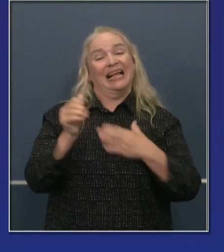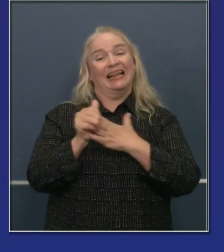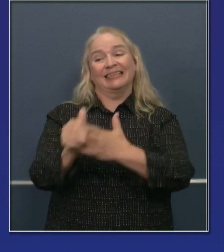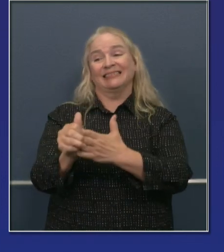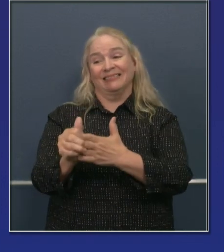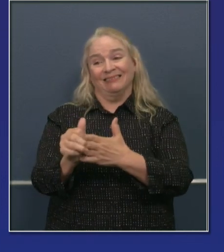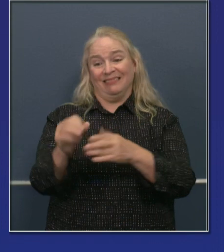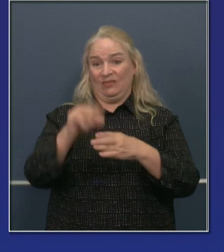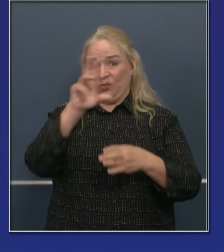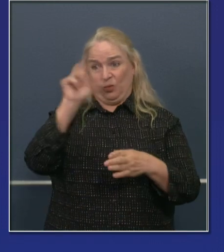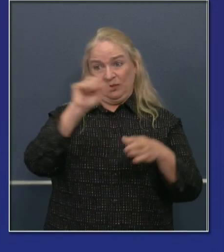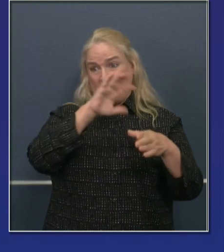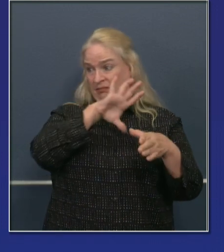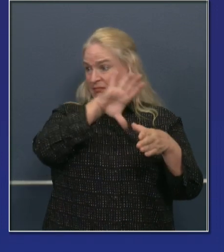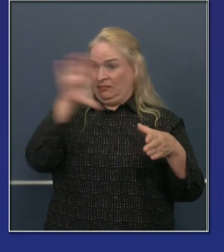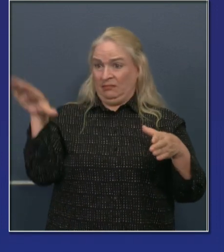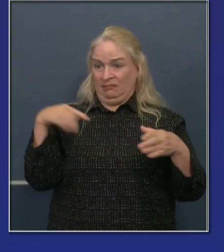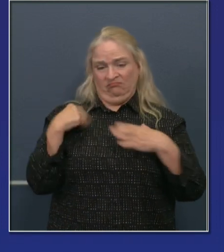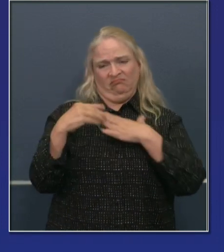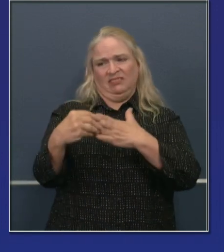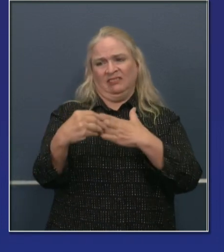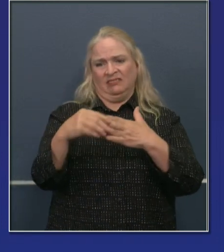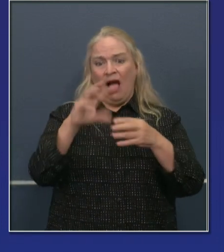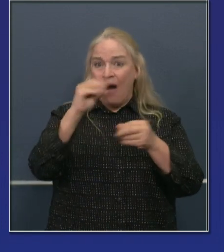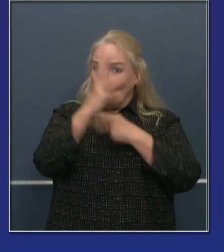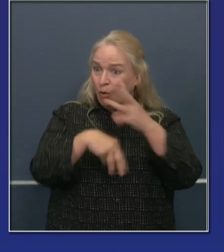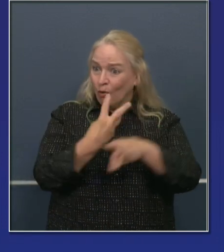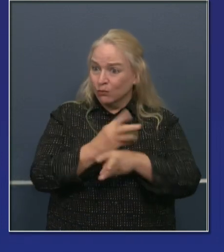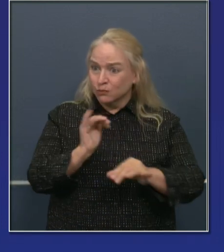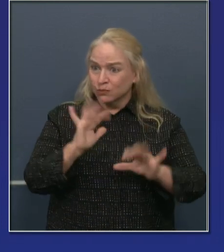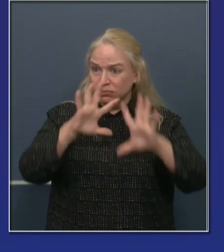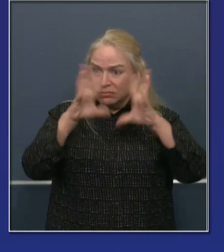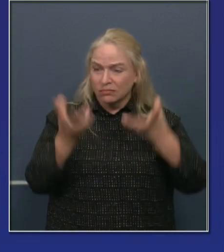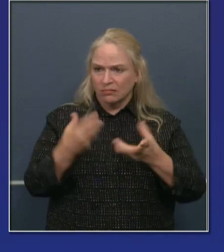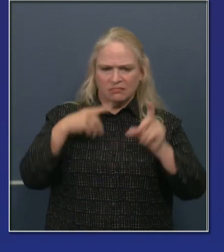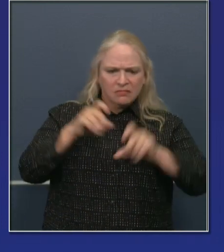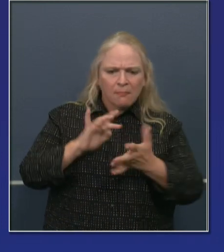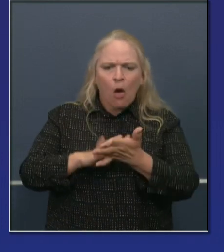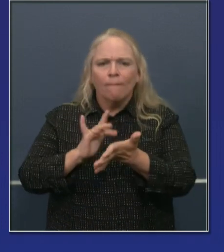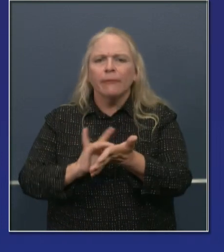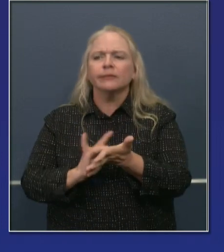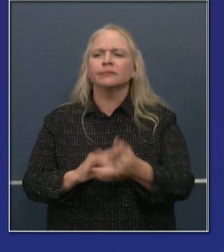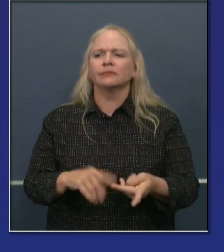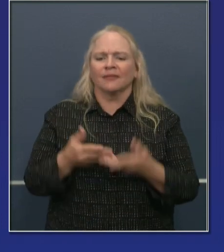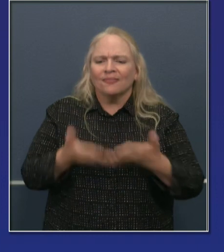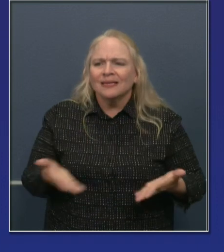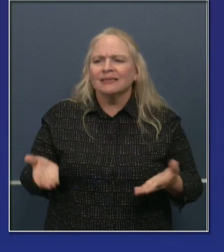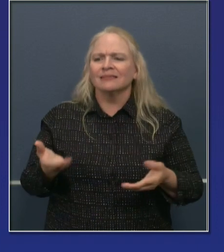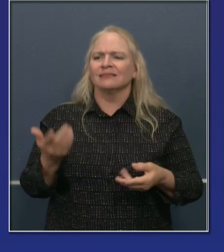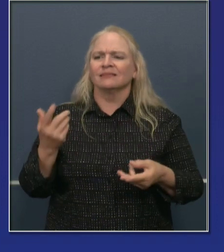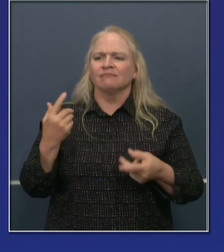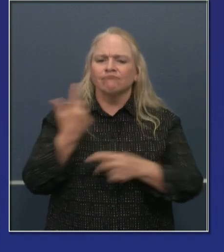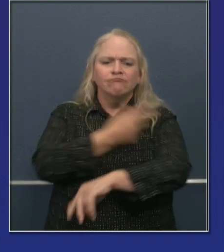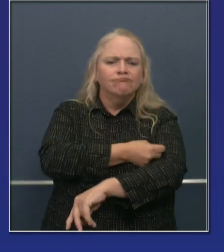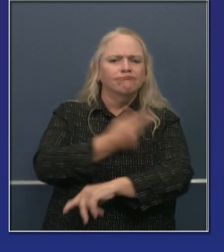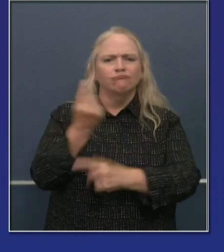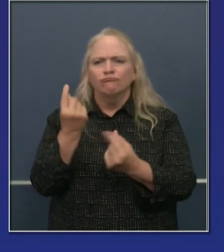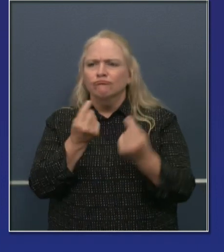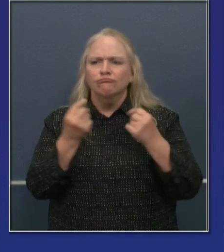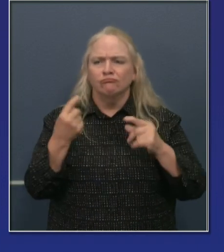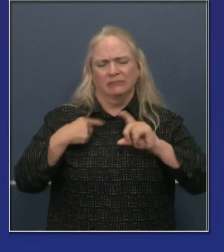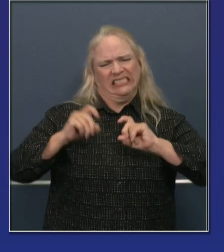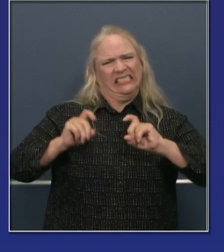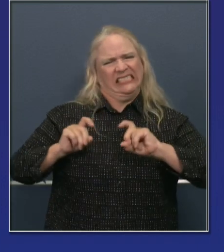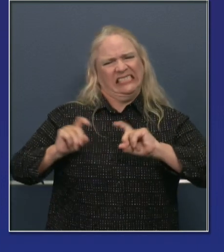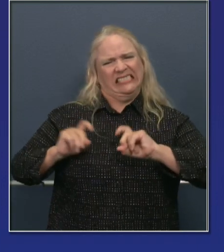world in terms of the advanced trials that are being done here. And of course, as the birthplace of life science and